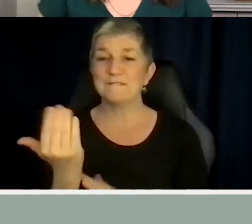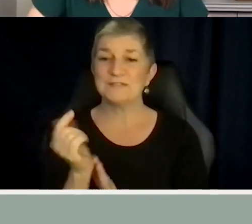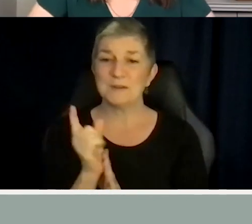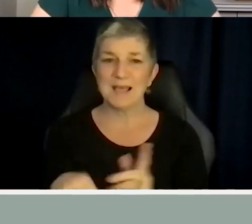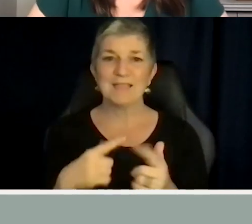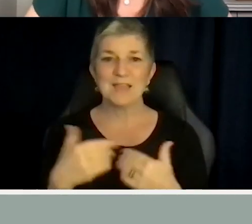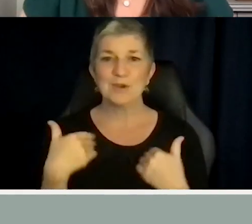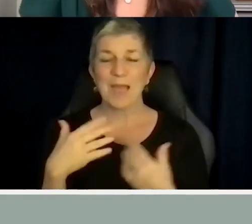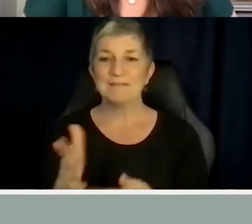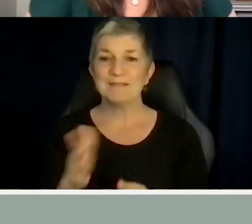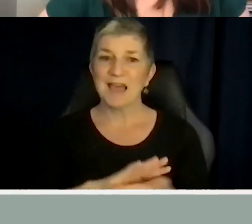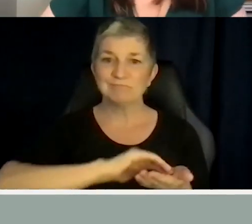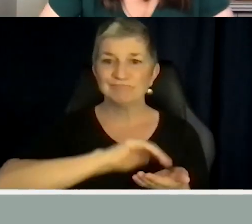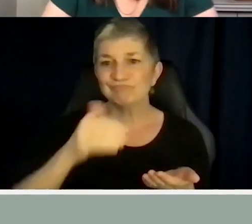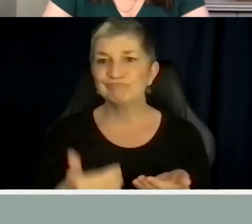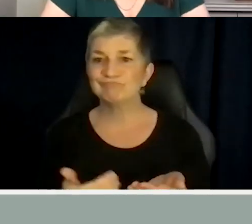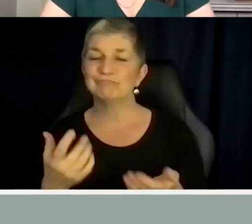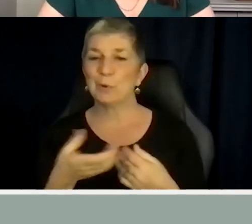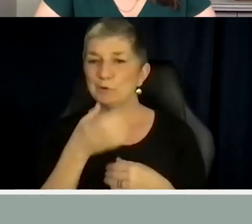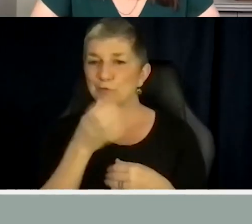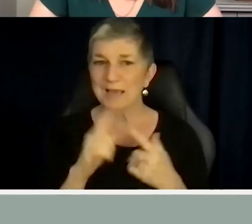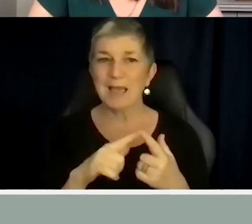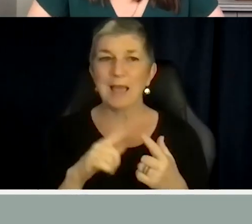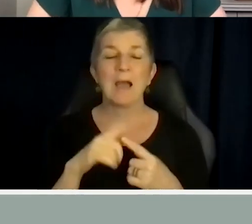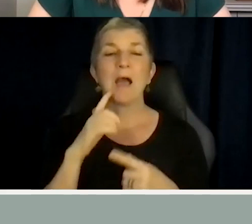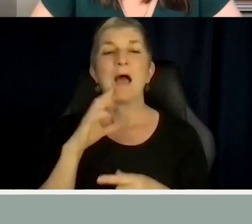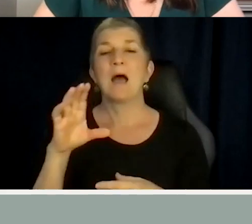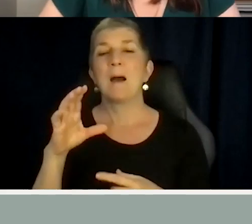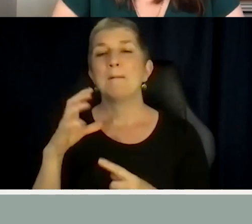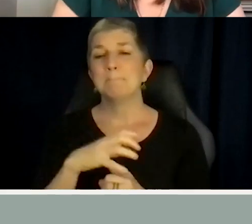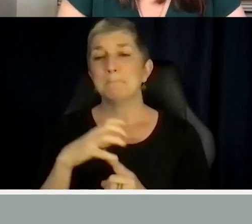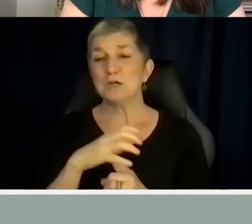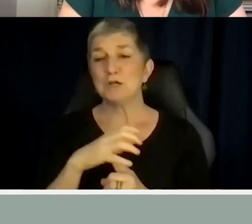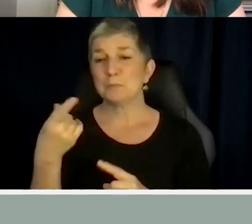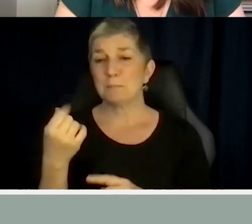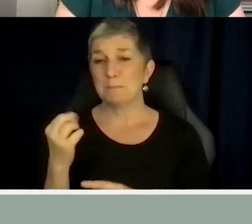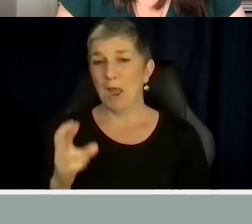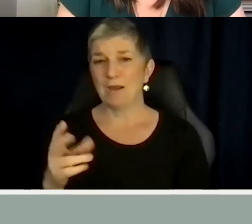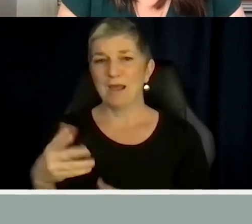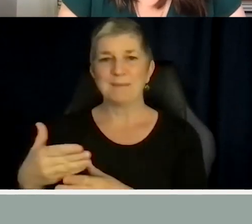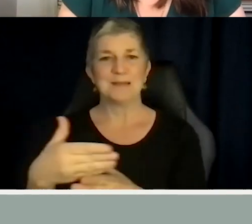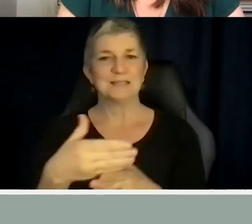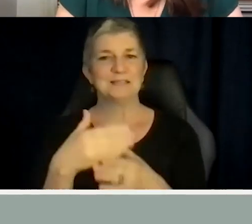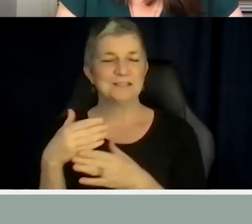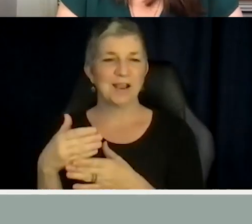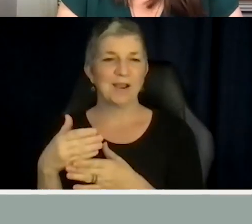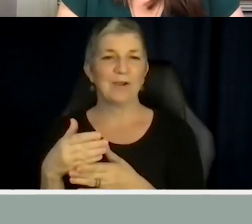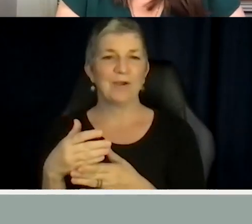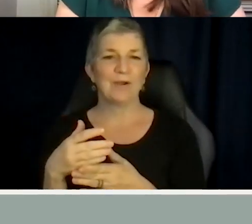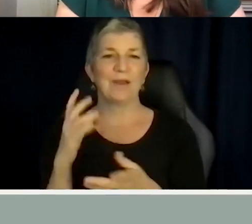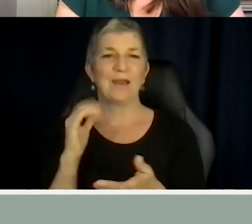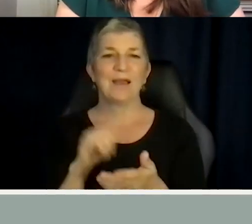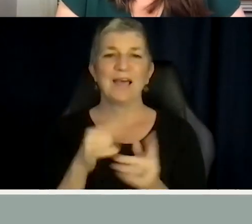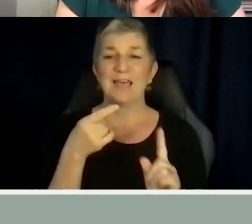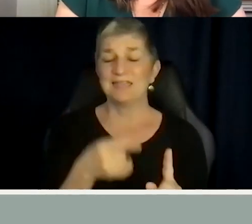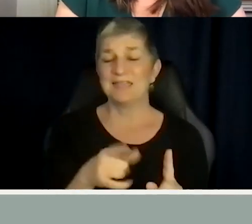nice batch. Mushroom powder. So I'm going to share a mushroom powder latte